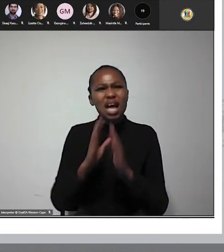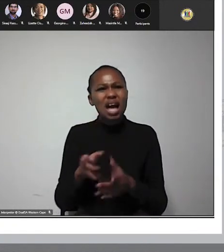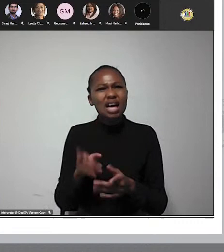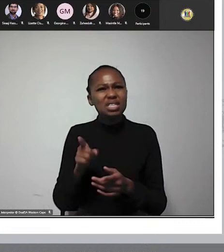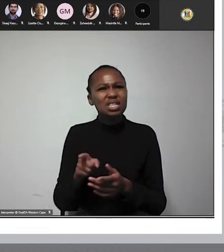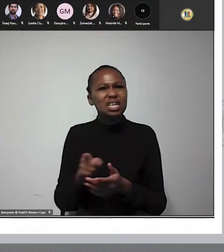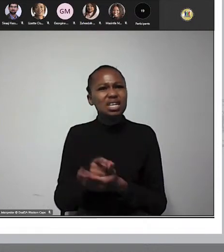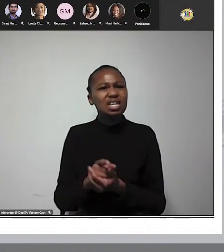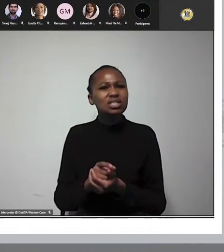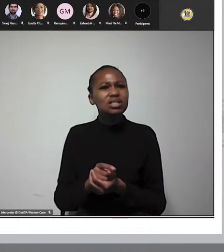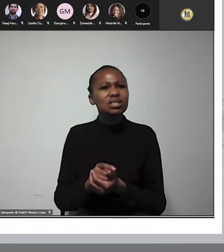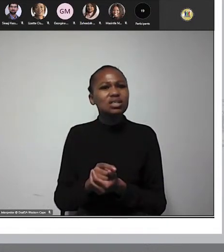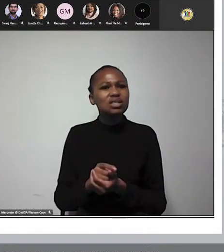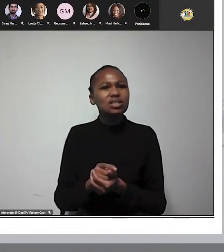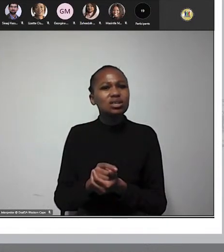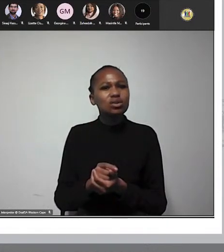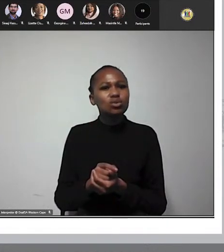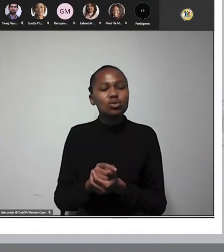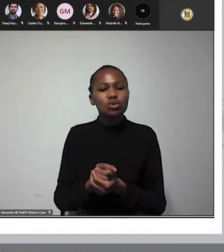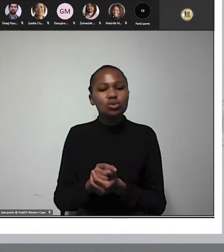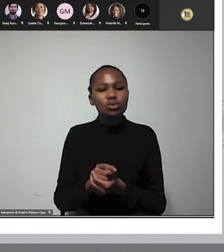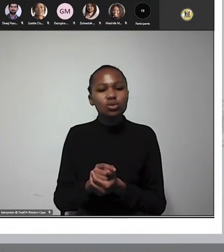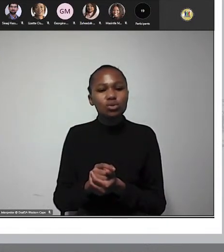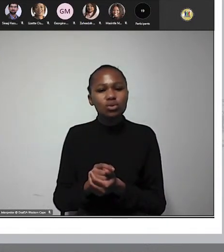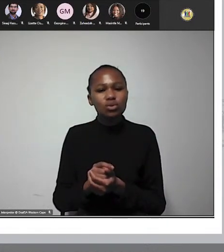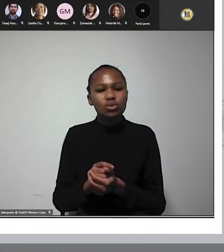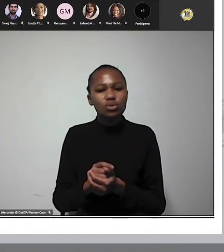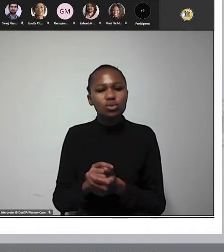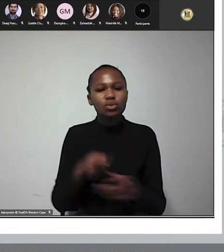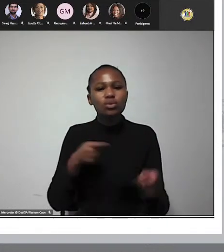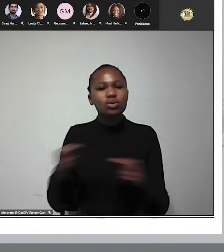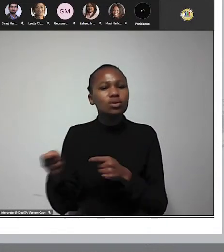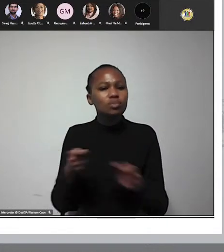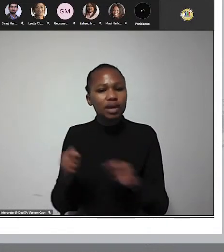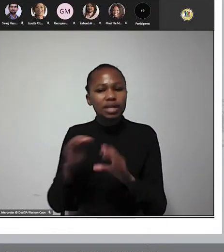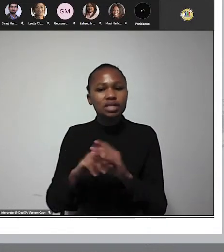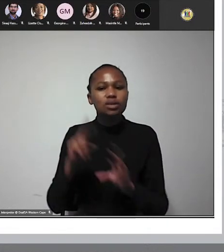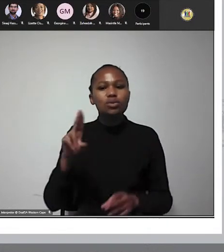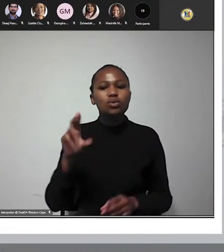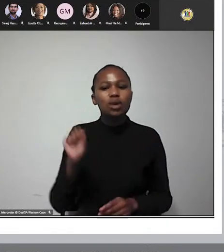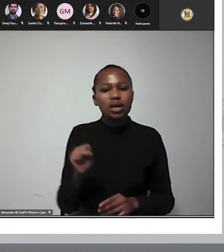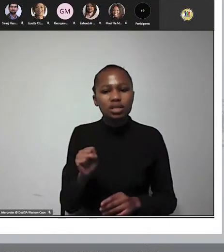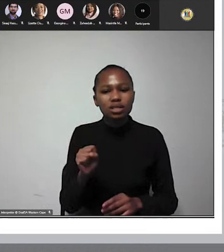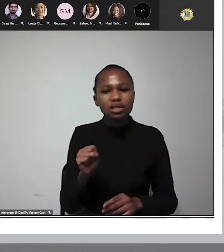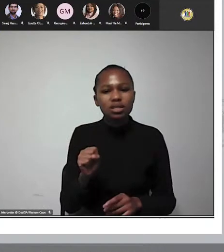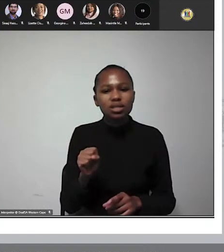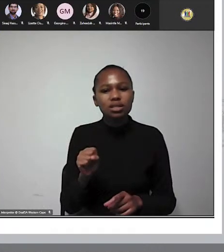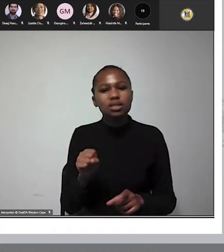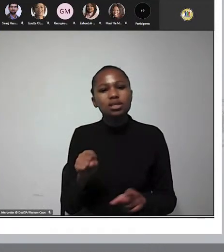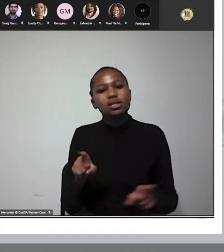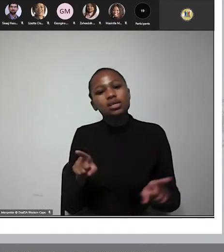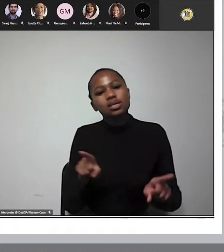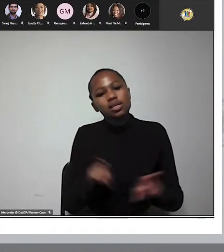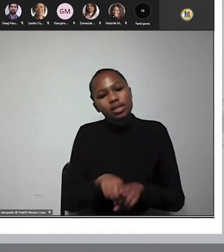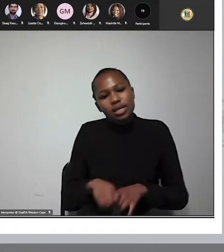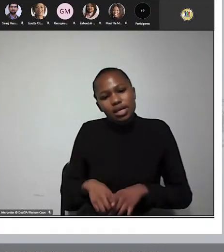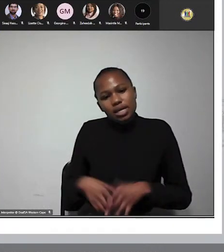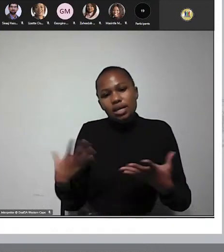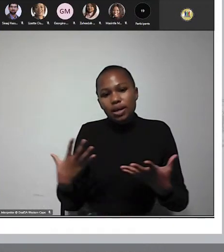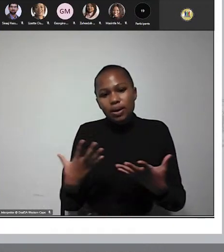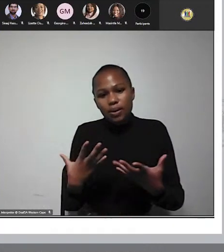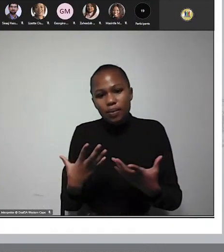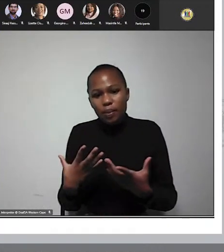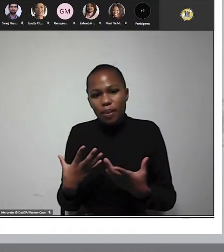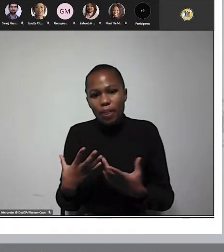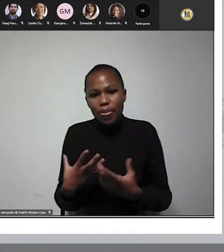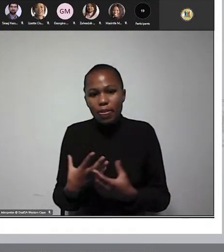busy looking into the overlap of export potential into the US and then where we are currently paying tariffs, where there is export